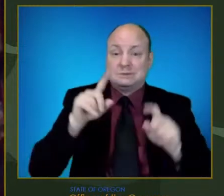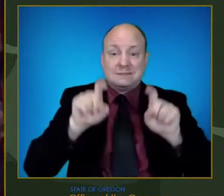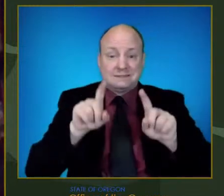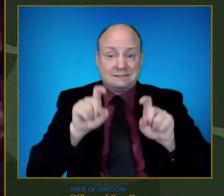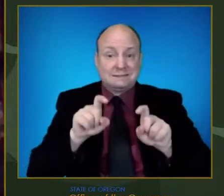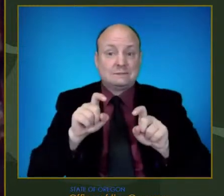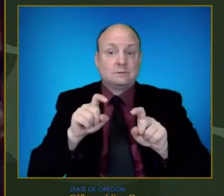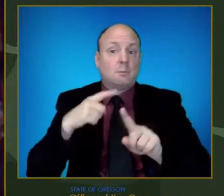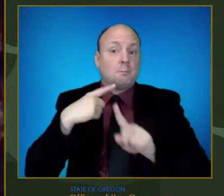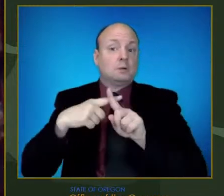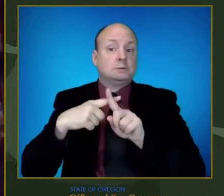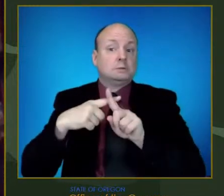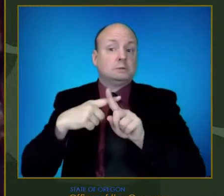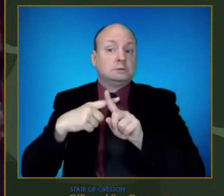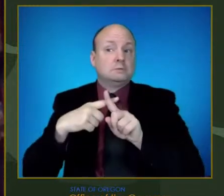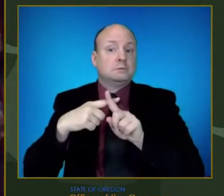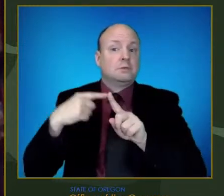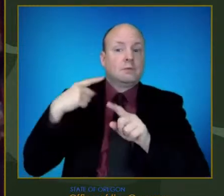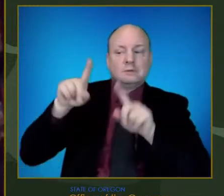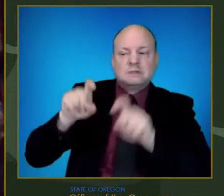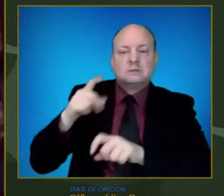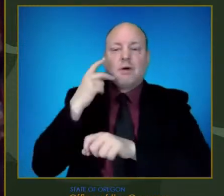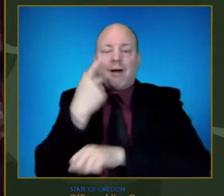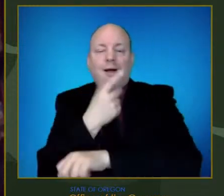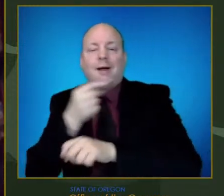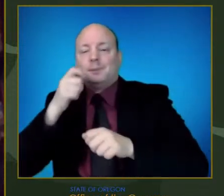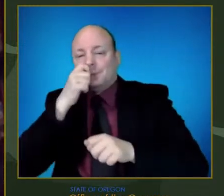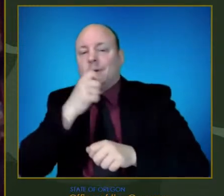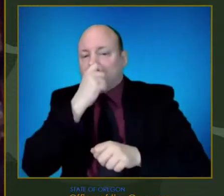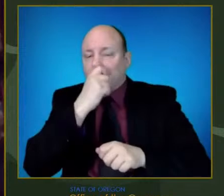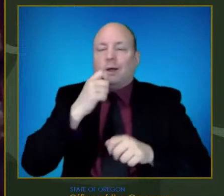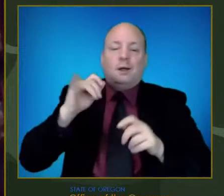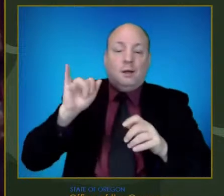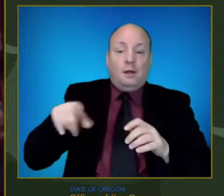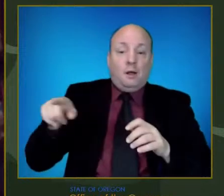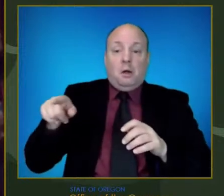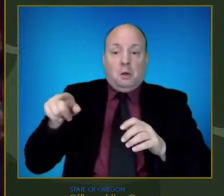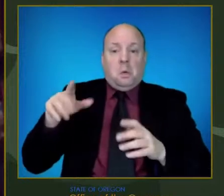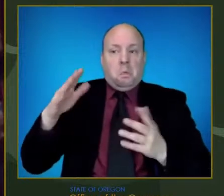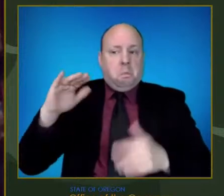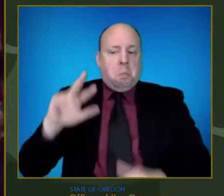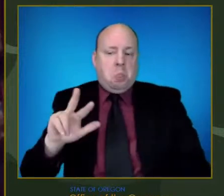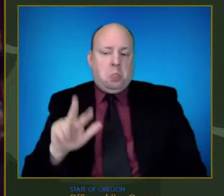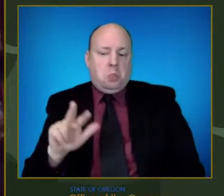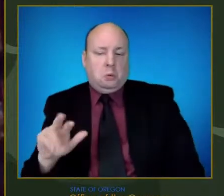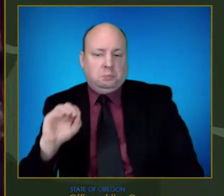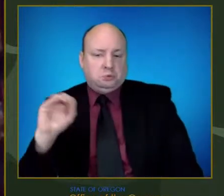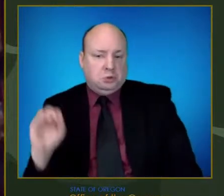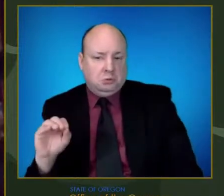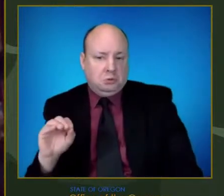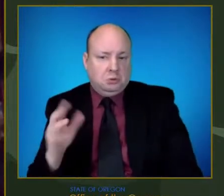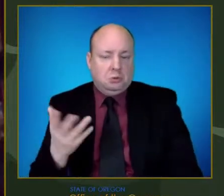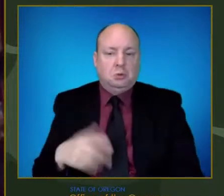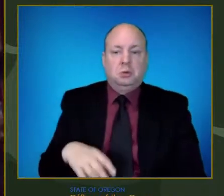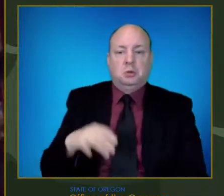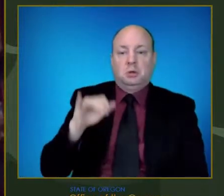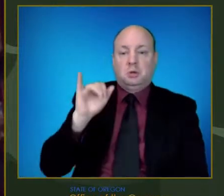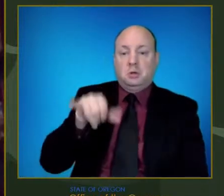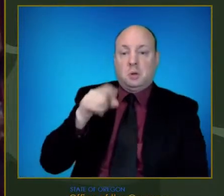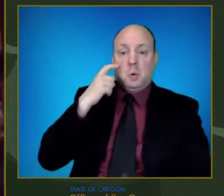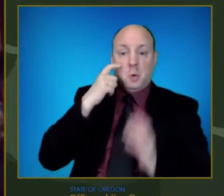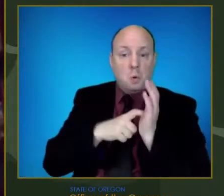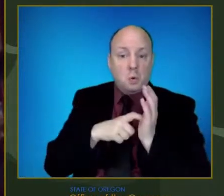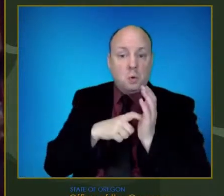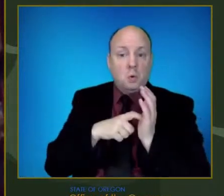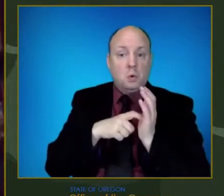still below the 5% where we are more concerned. These are indications that despite the progress we've made,